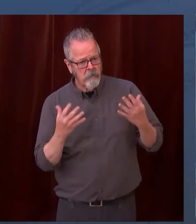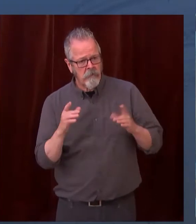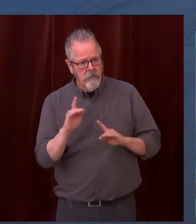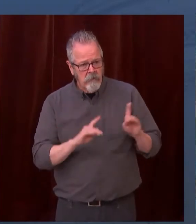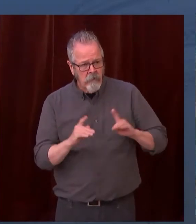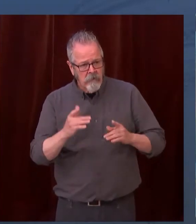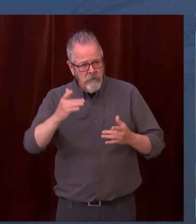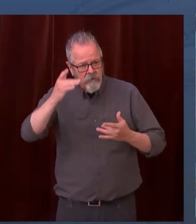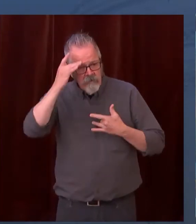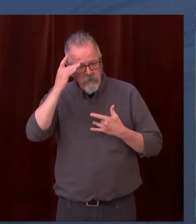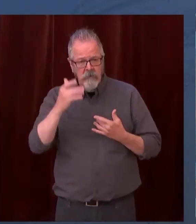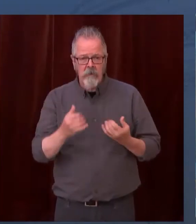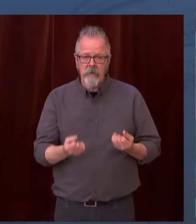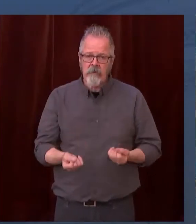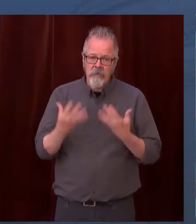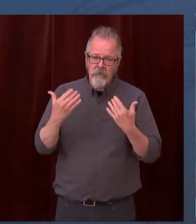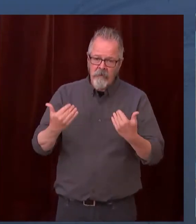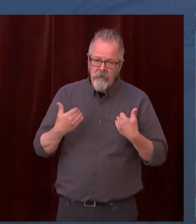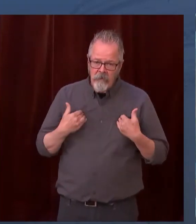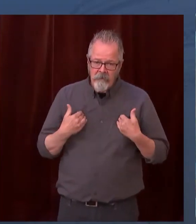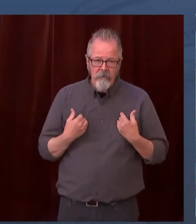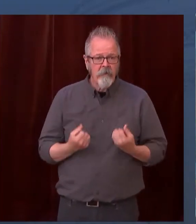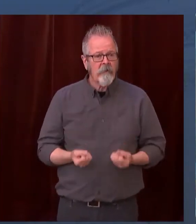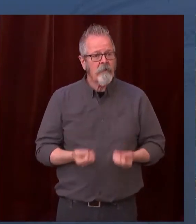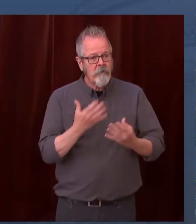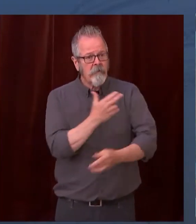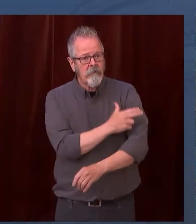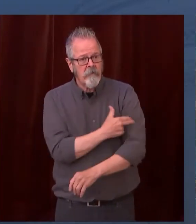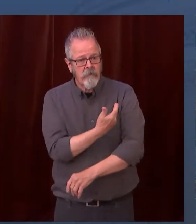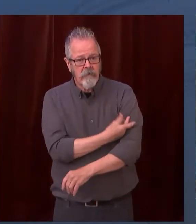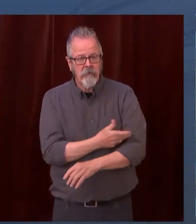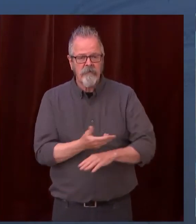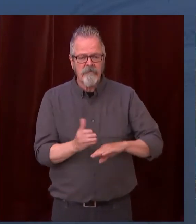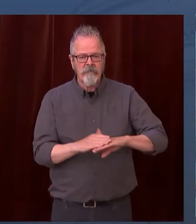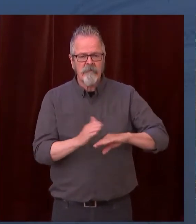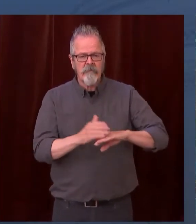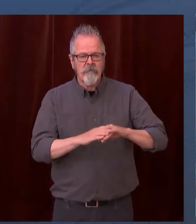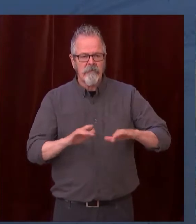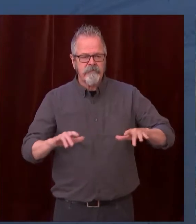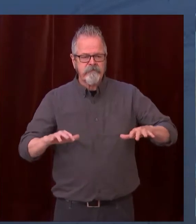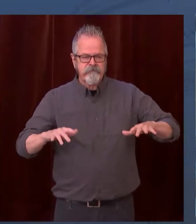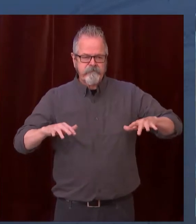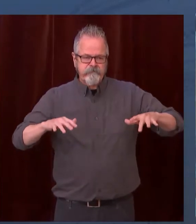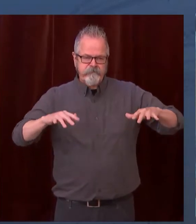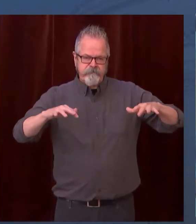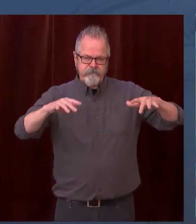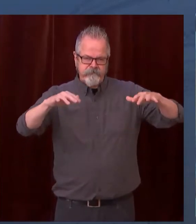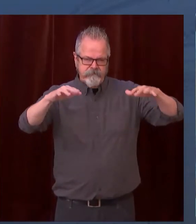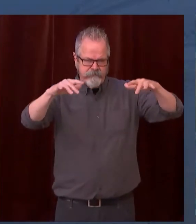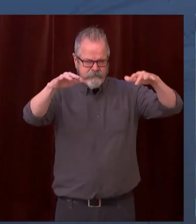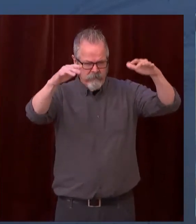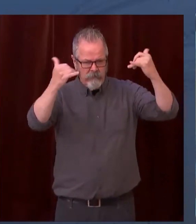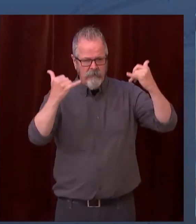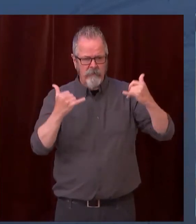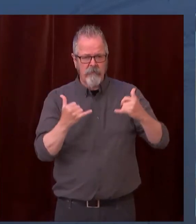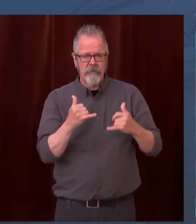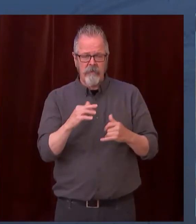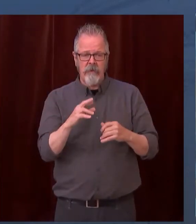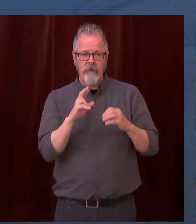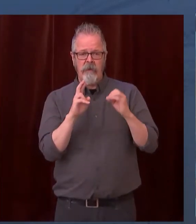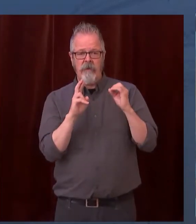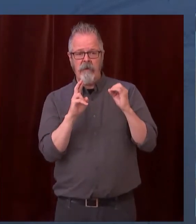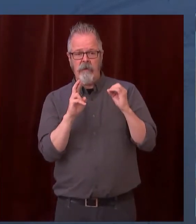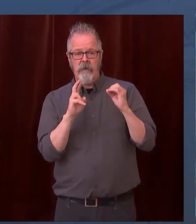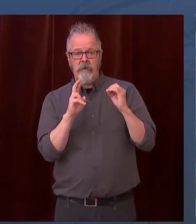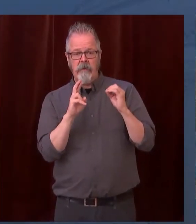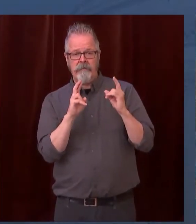Washington. That means more than one person is getting infected for each new case, and that means the pandemic is growing right here in